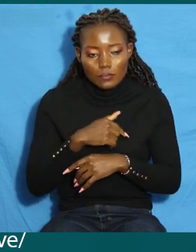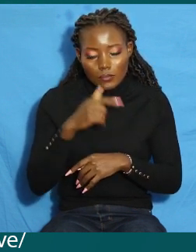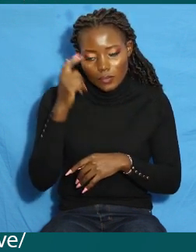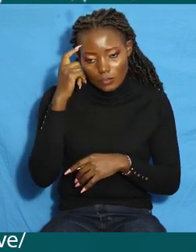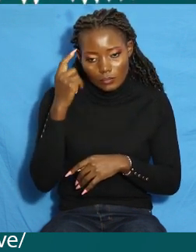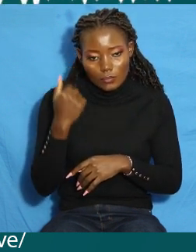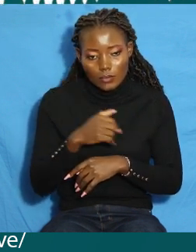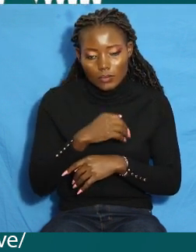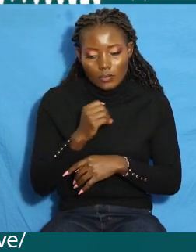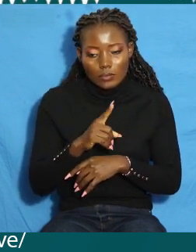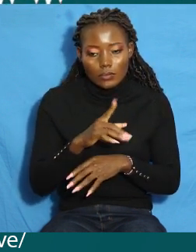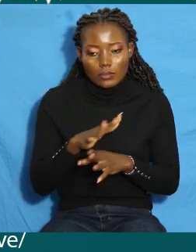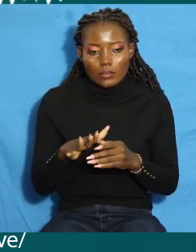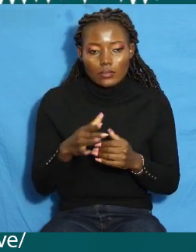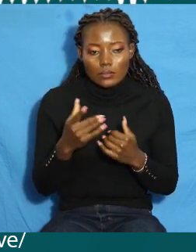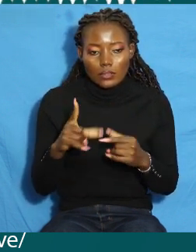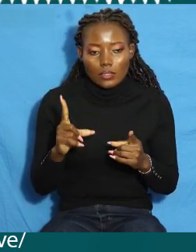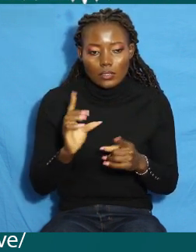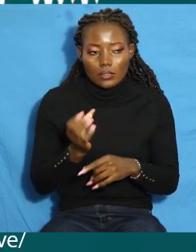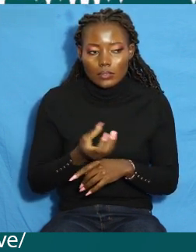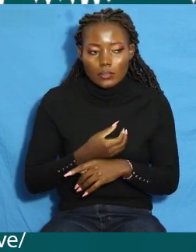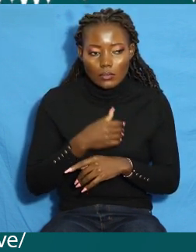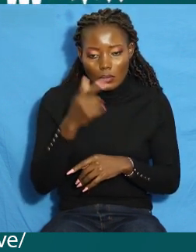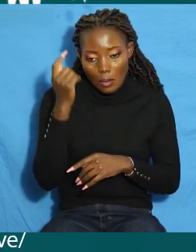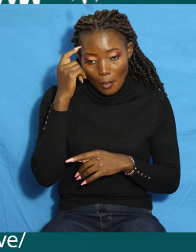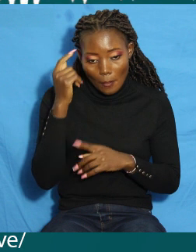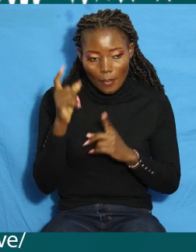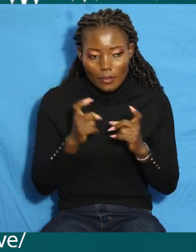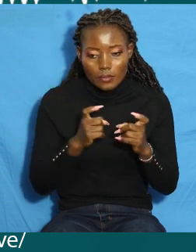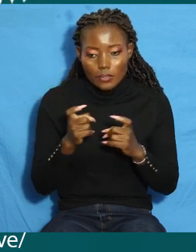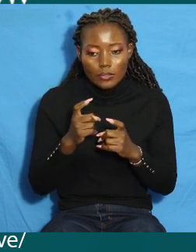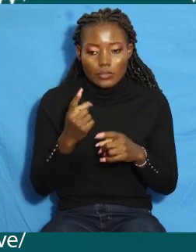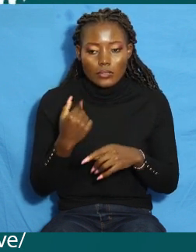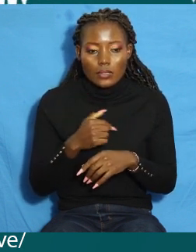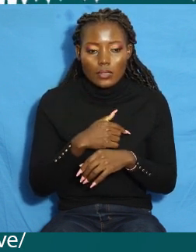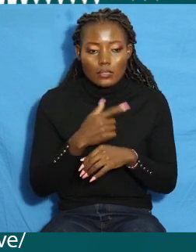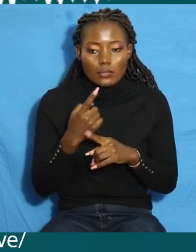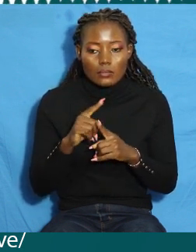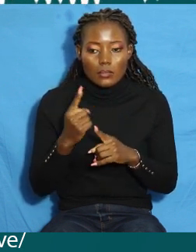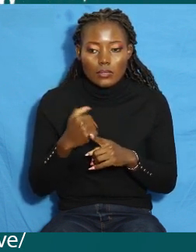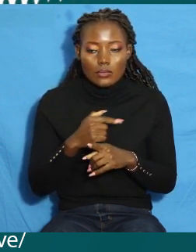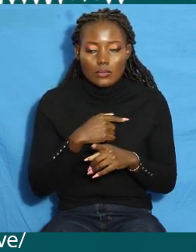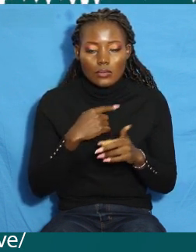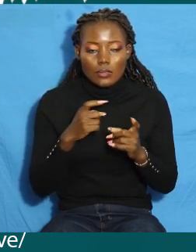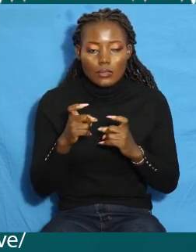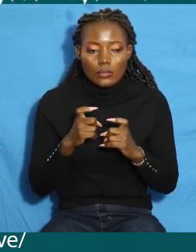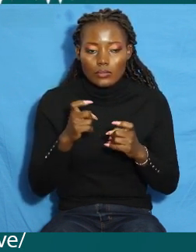we need not to let our mind control us, but we control it.